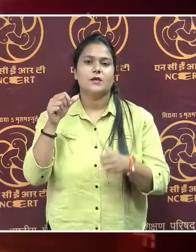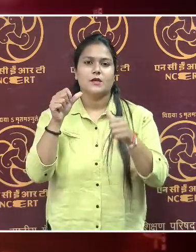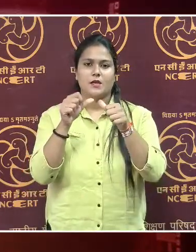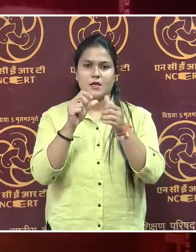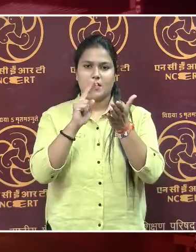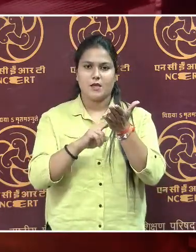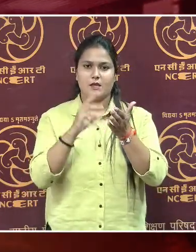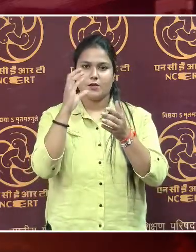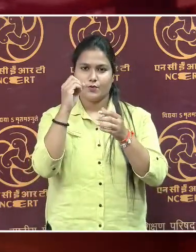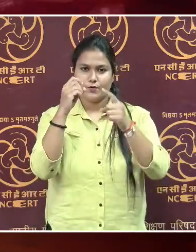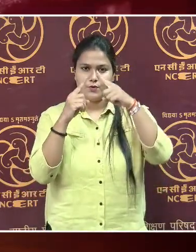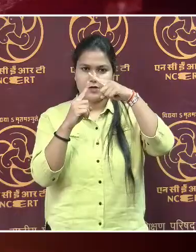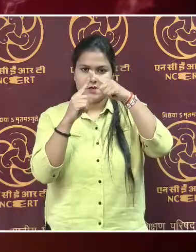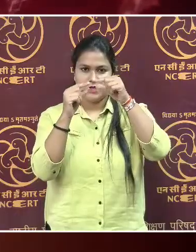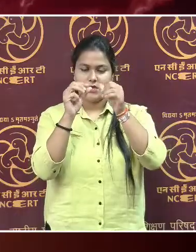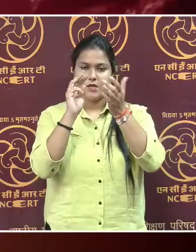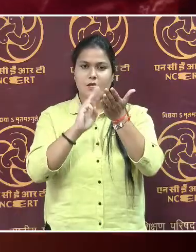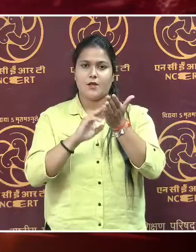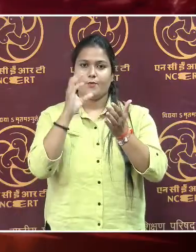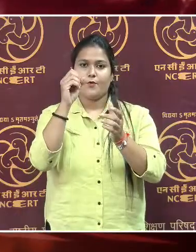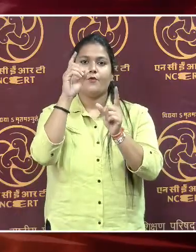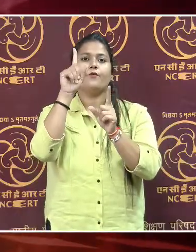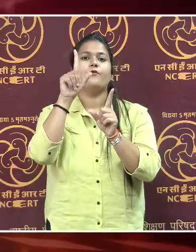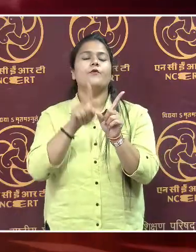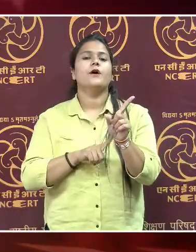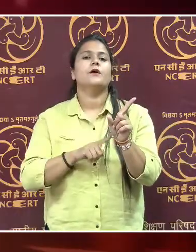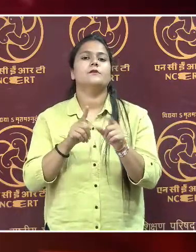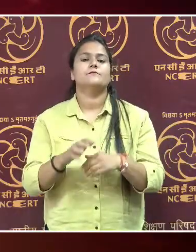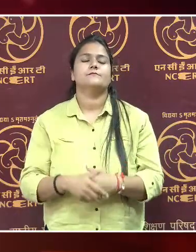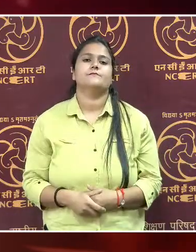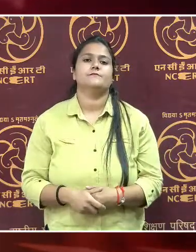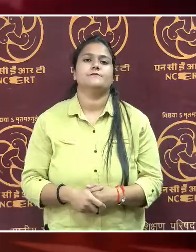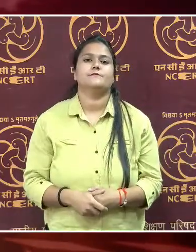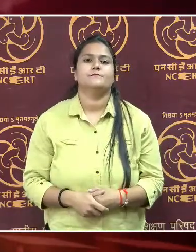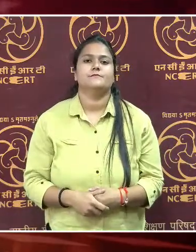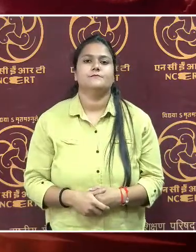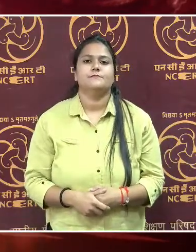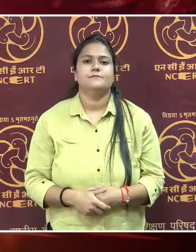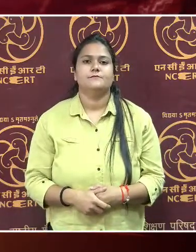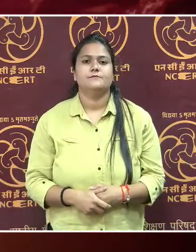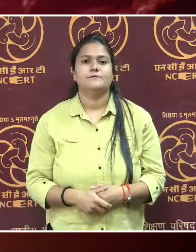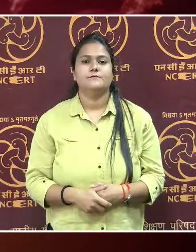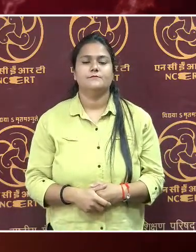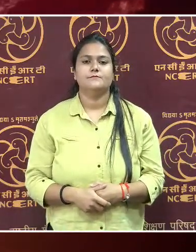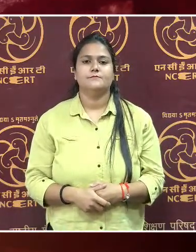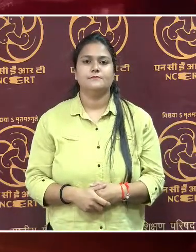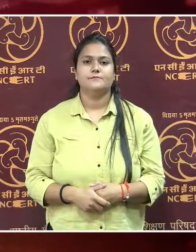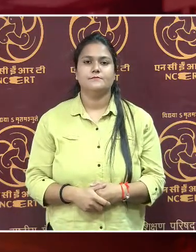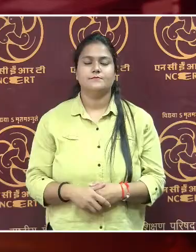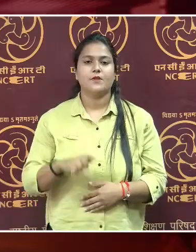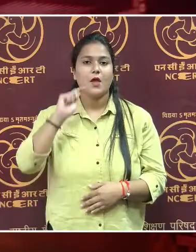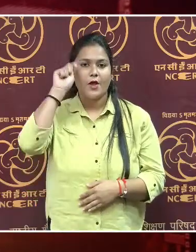how the sound, whatever we are hearing, is being traveling through these parts of the ear. We'll just see that. Sure.